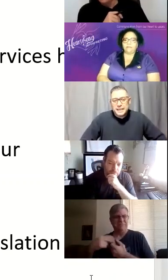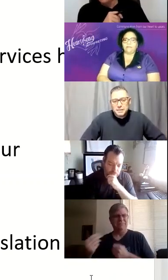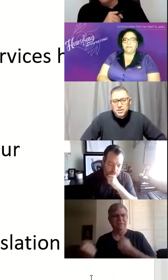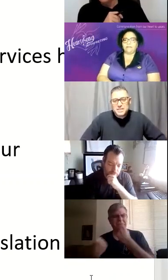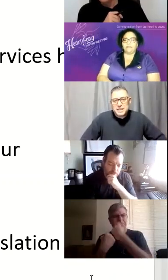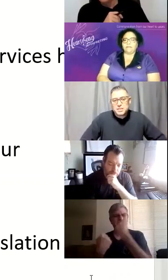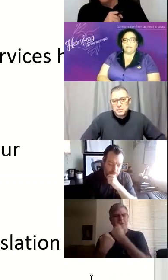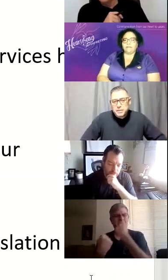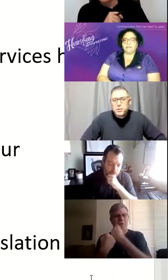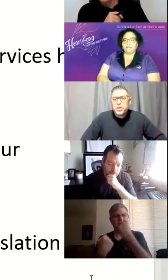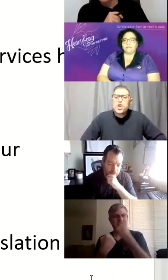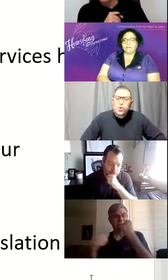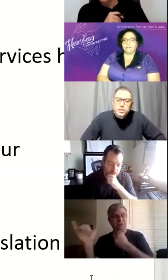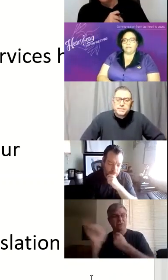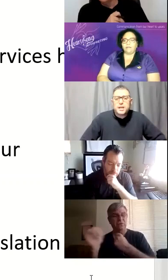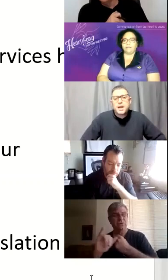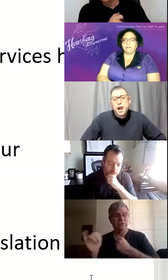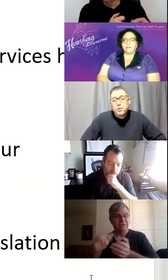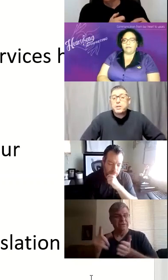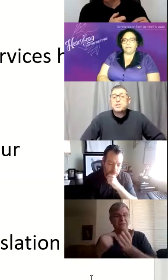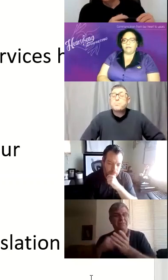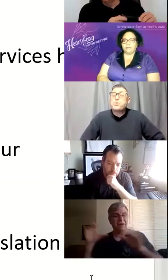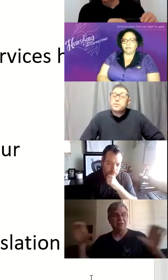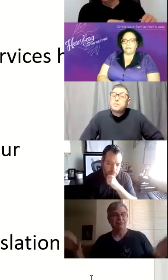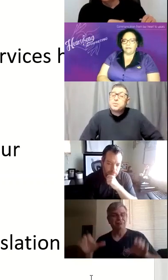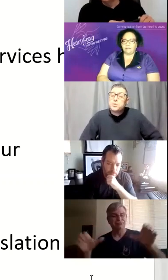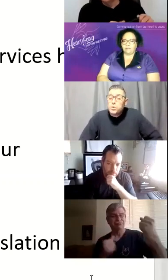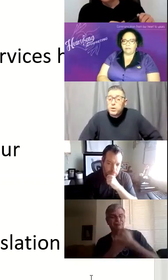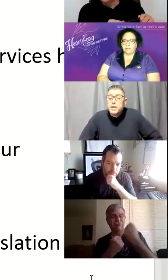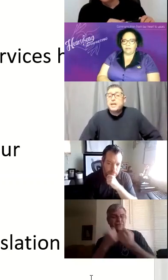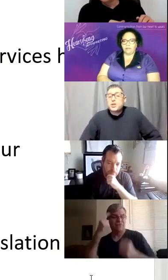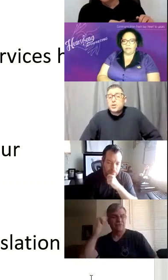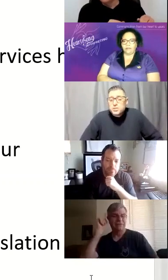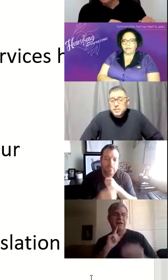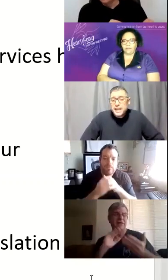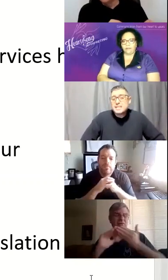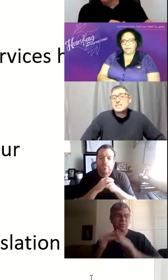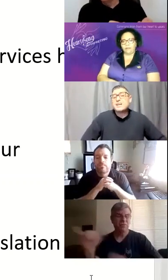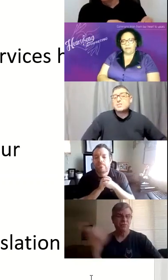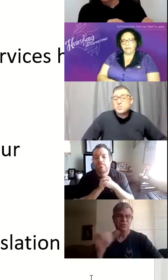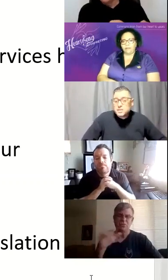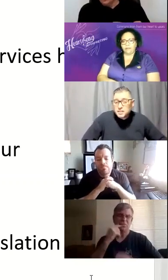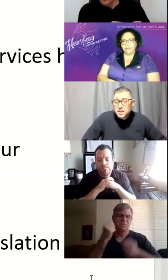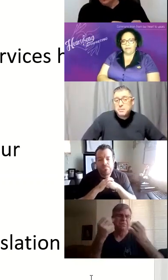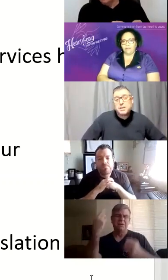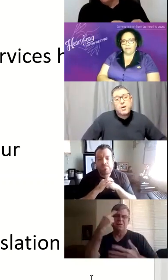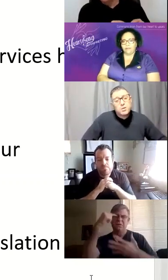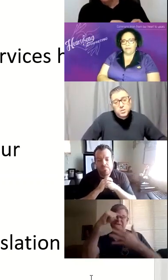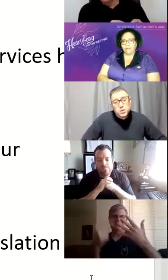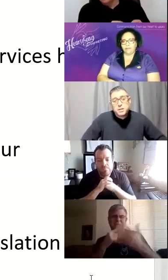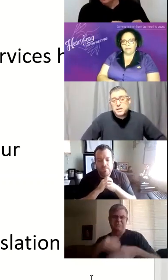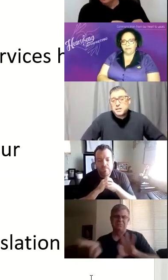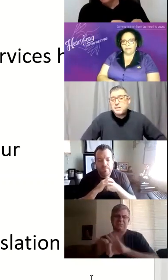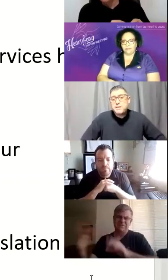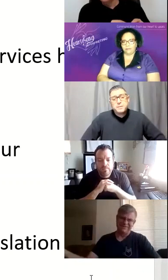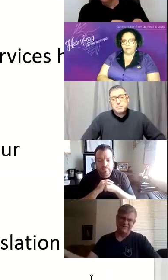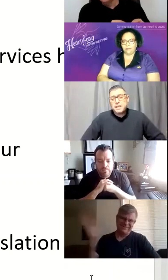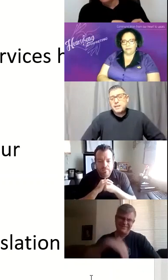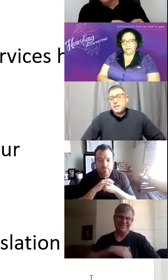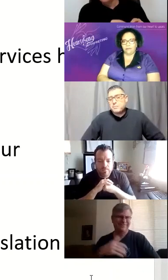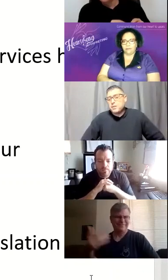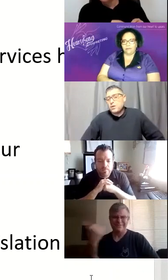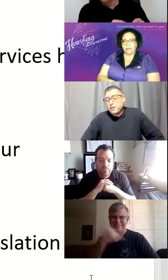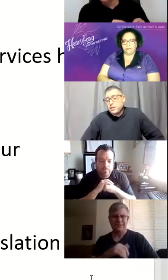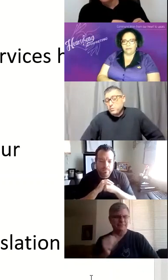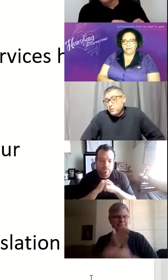don't want to limit ourselves, we want to encourage them to come. We want to support them too. Encourage those ASL students to come in also, because many